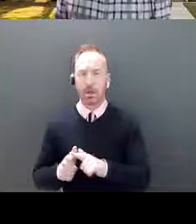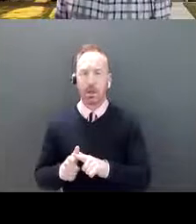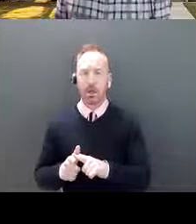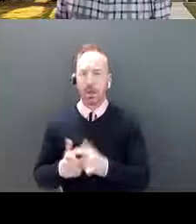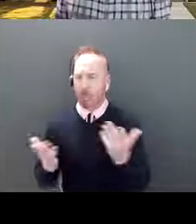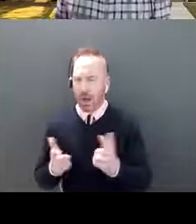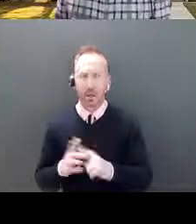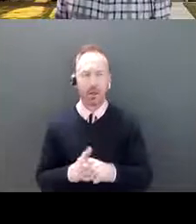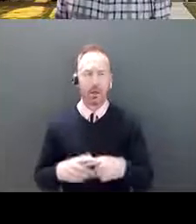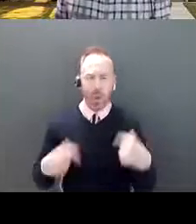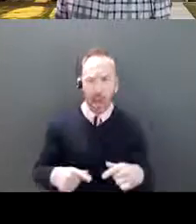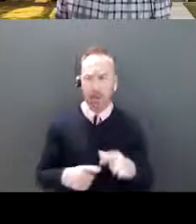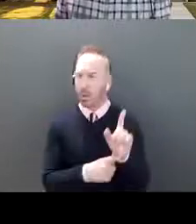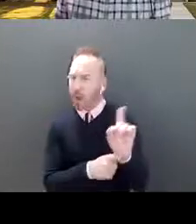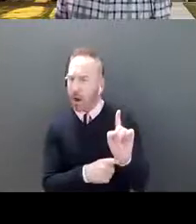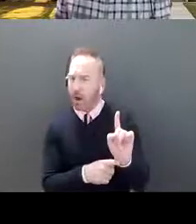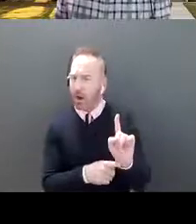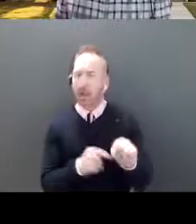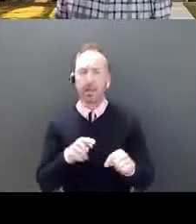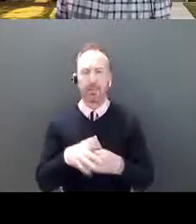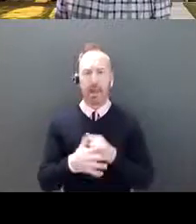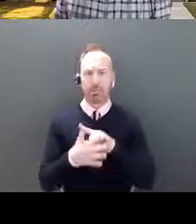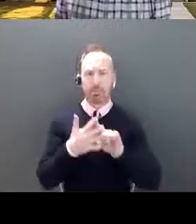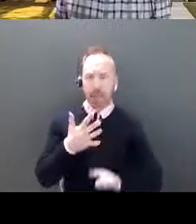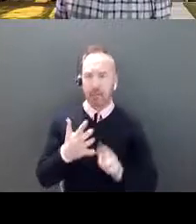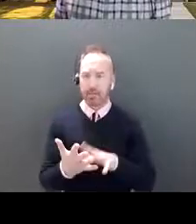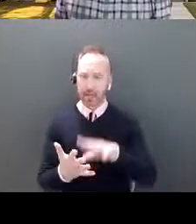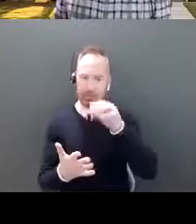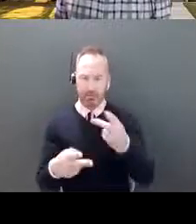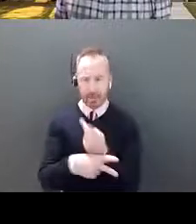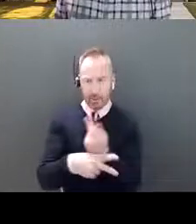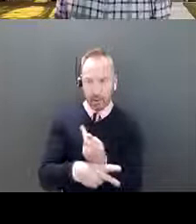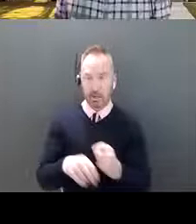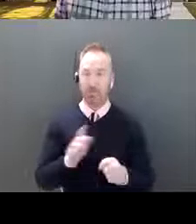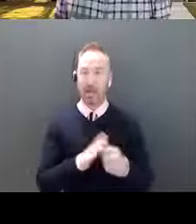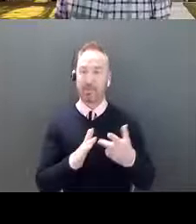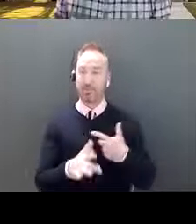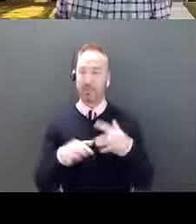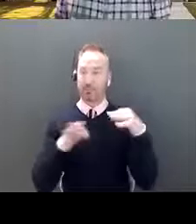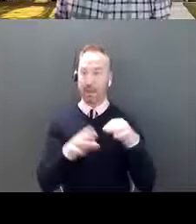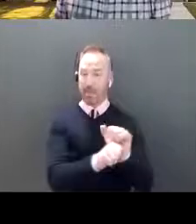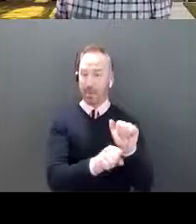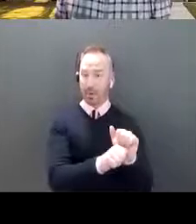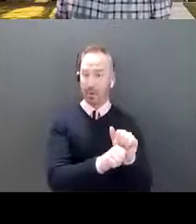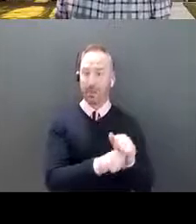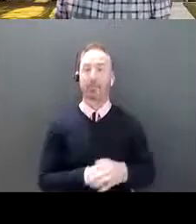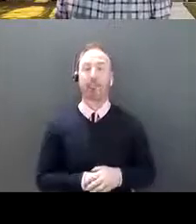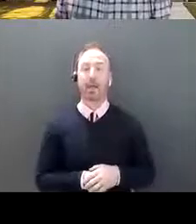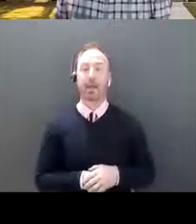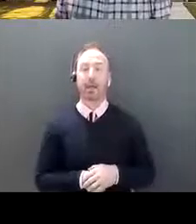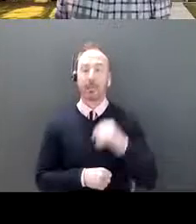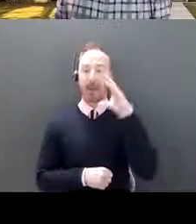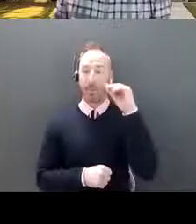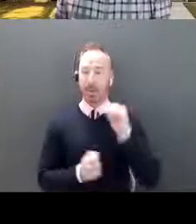learned. And the way I describe this work, when I have 4 boys, and they ask me when I